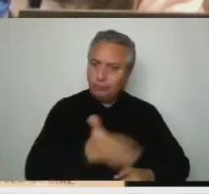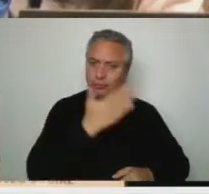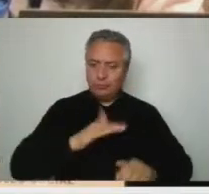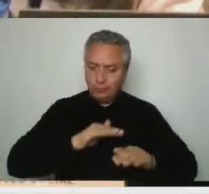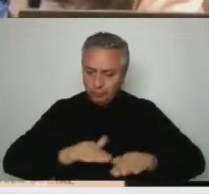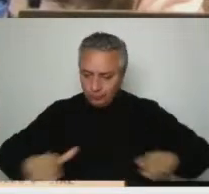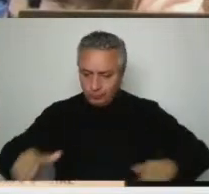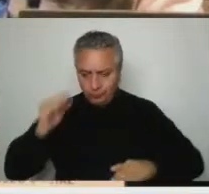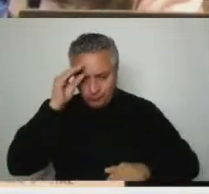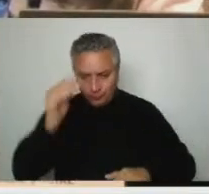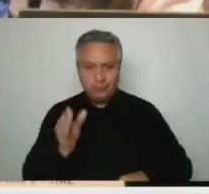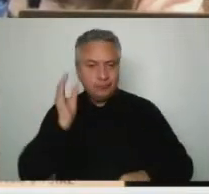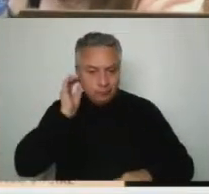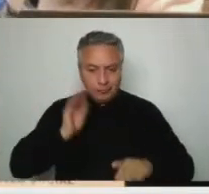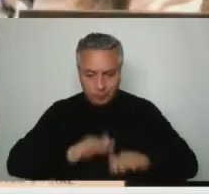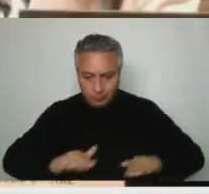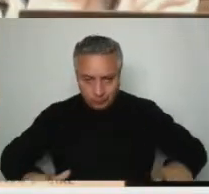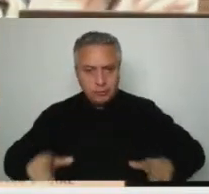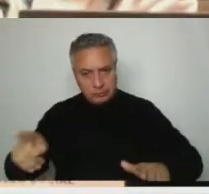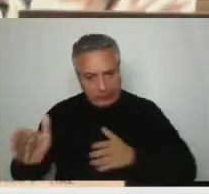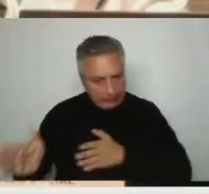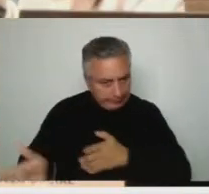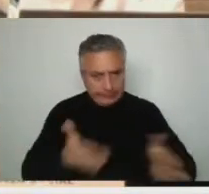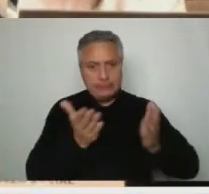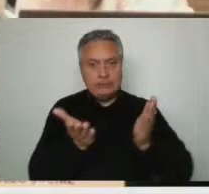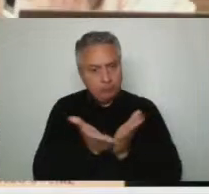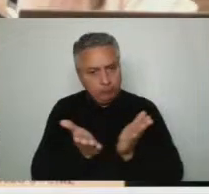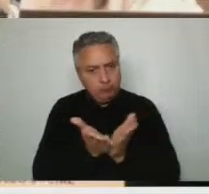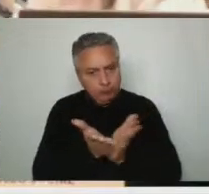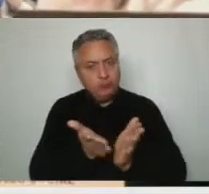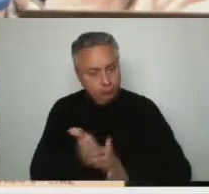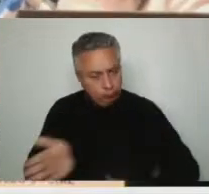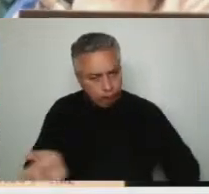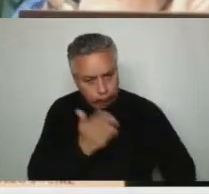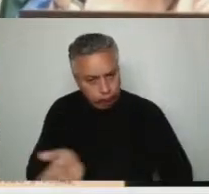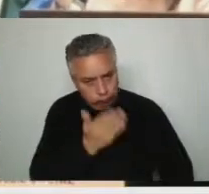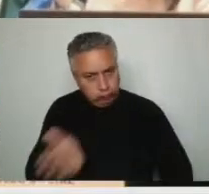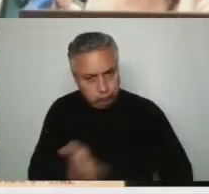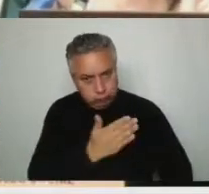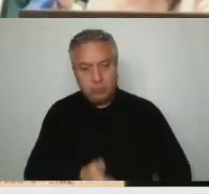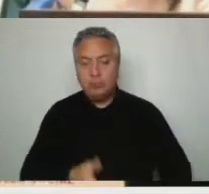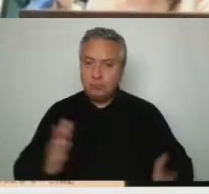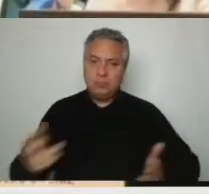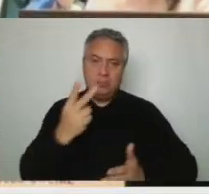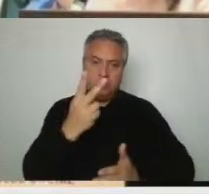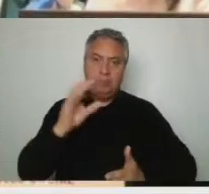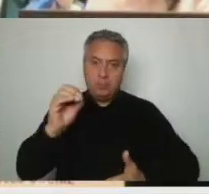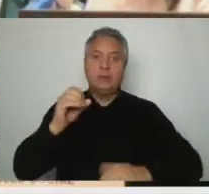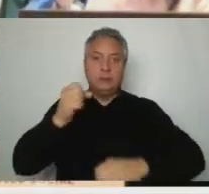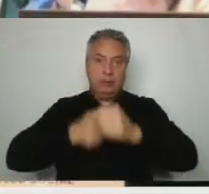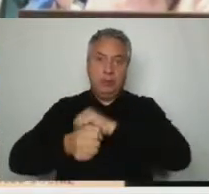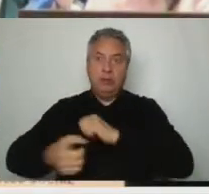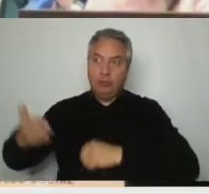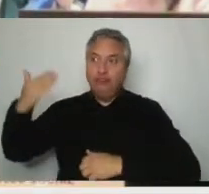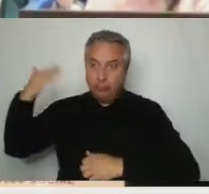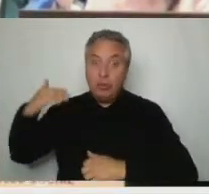to see that. All children, for example, boys and girls, should have access to primary education. These issues we've been talking about at ECLAC for at least 20 years,